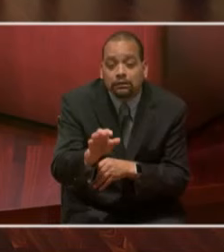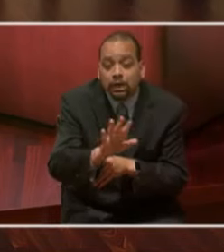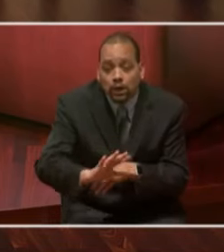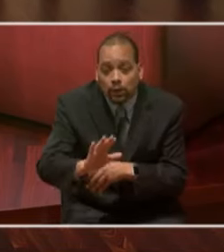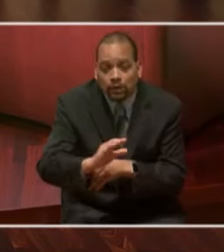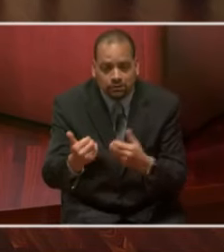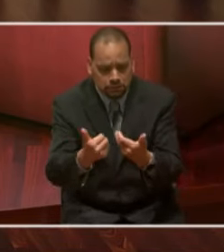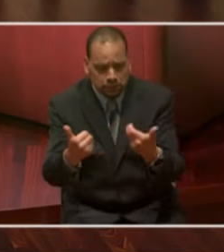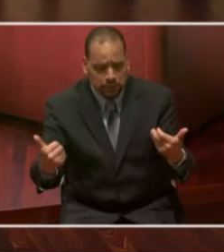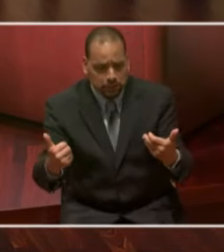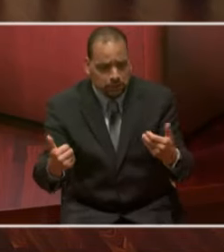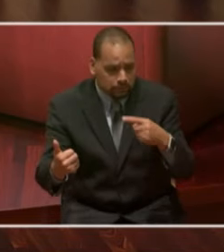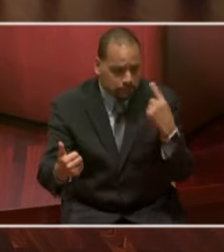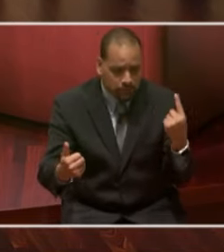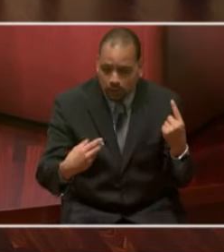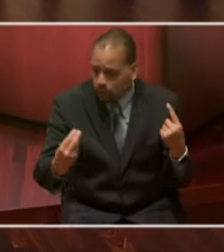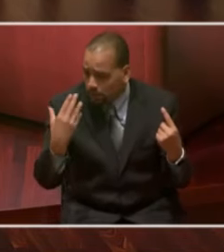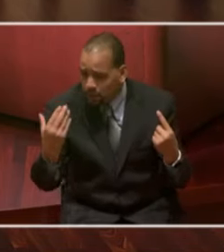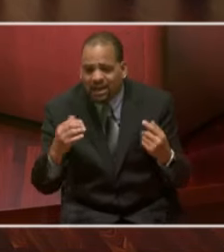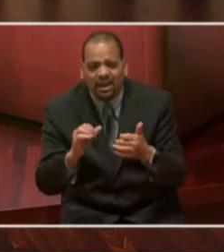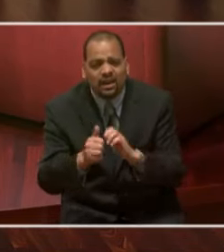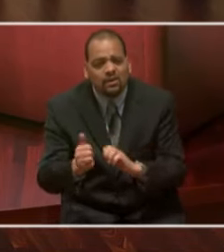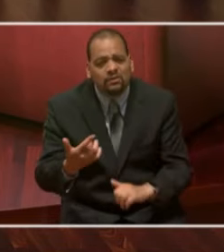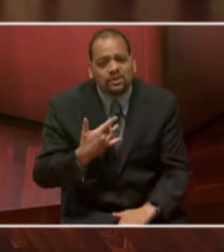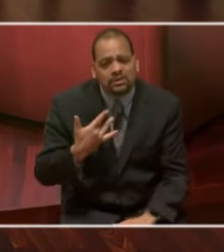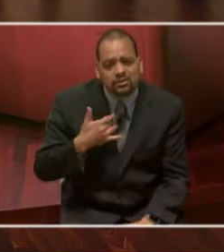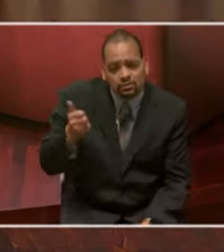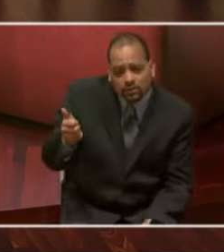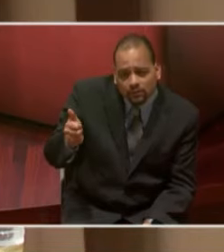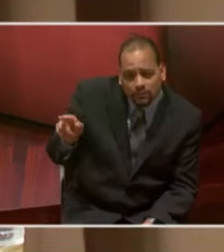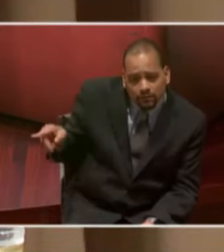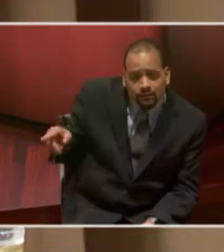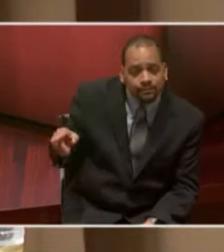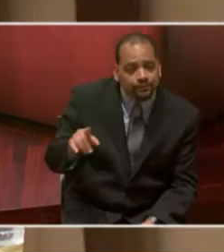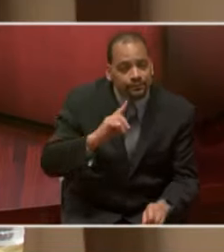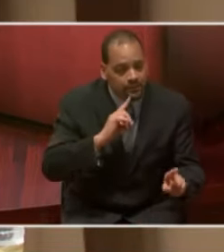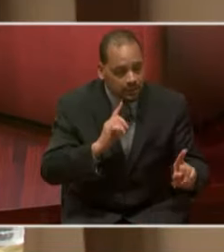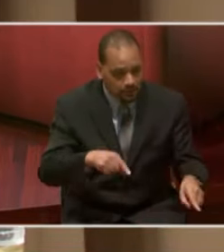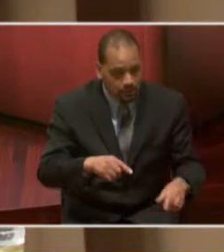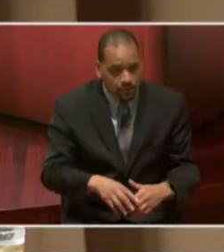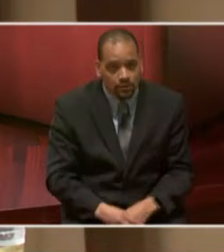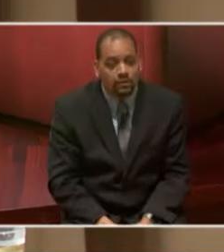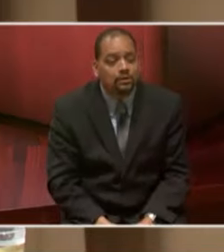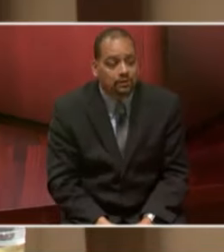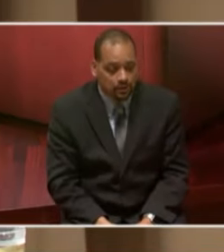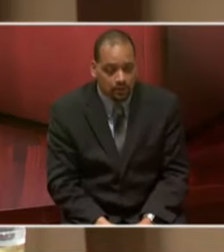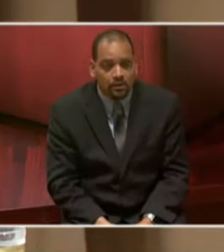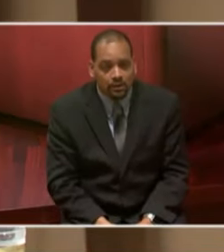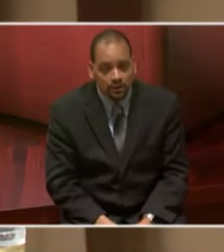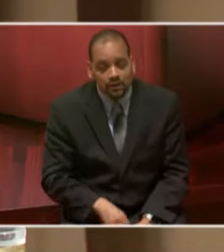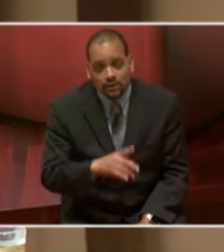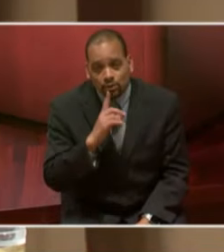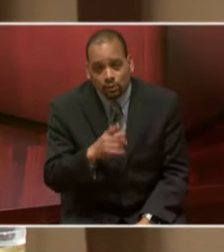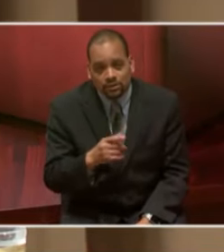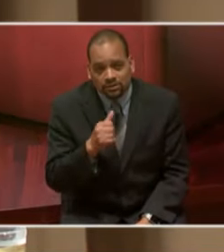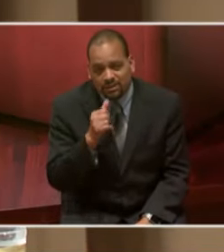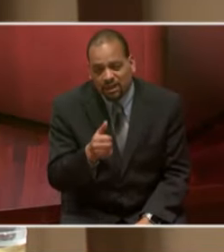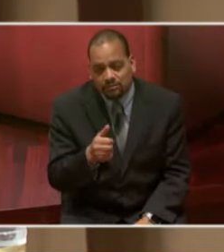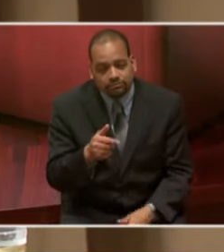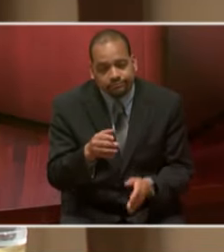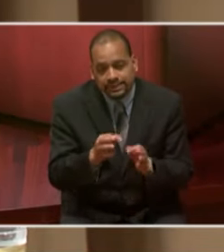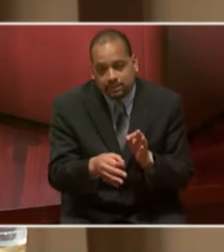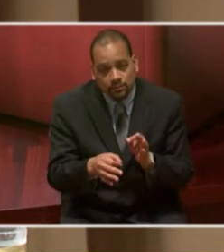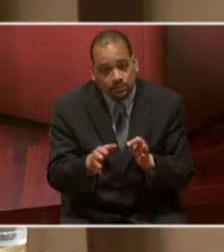Nashville? In Nashville. Yeah. And tried to fumigate the place with us in it. And the local fire officials from